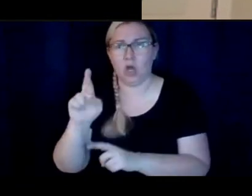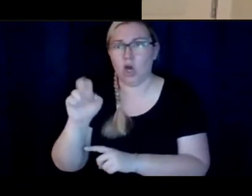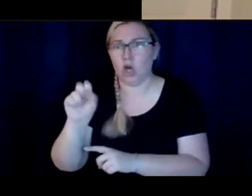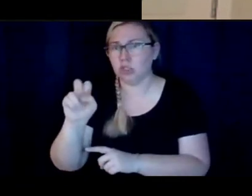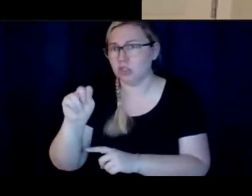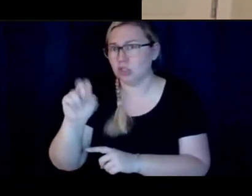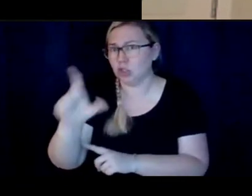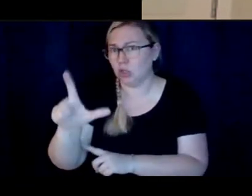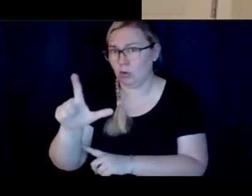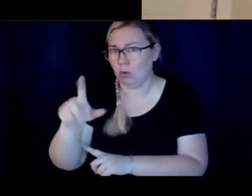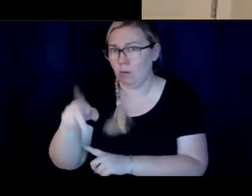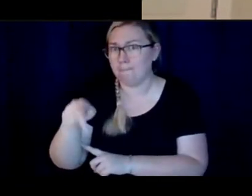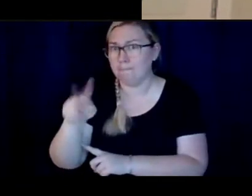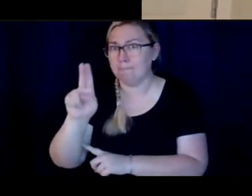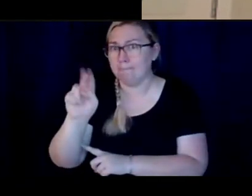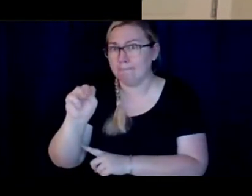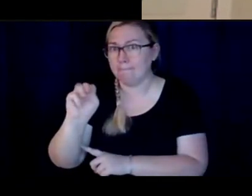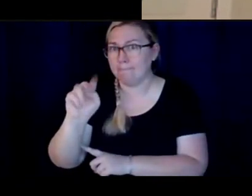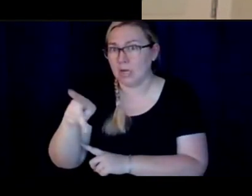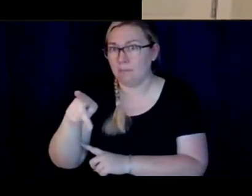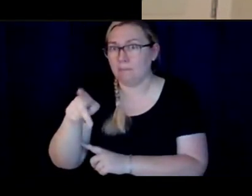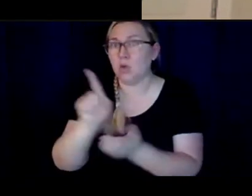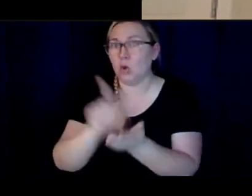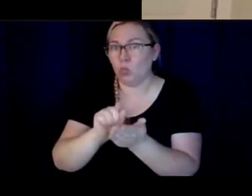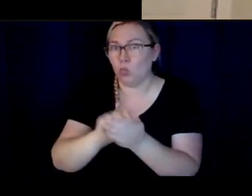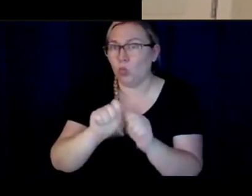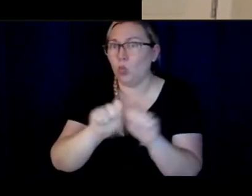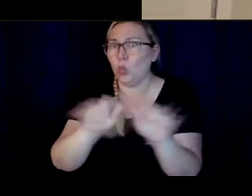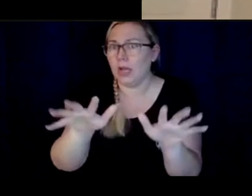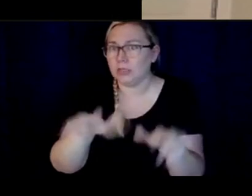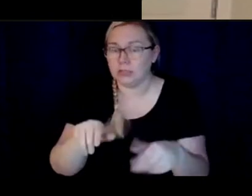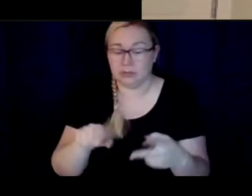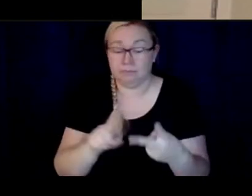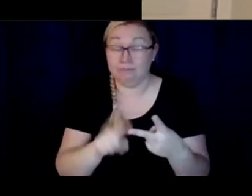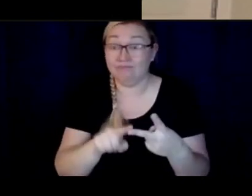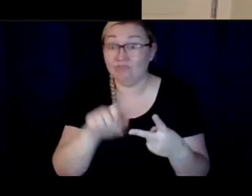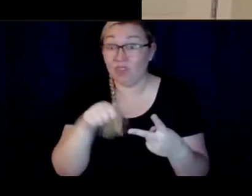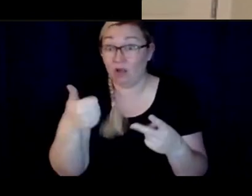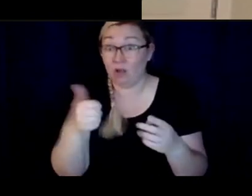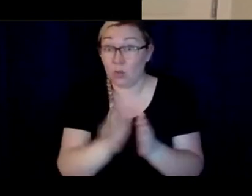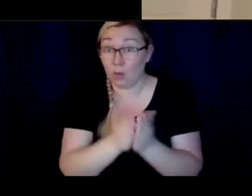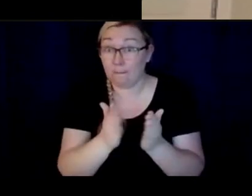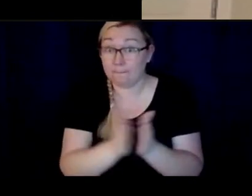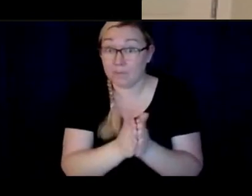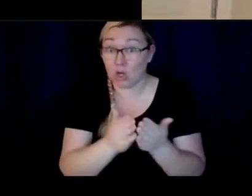Press. Another book that is by actually